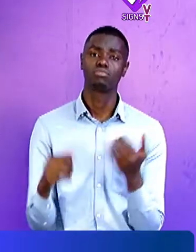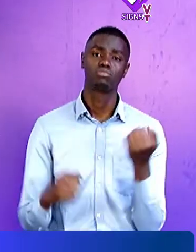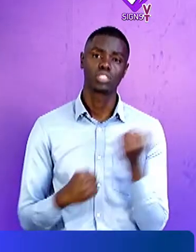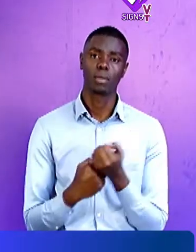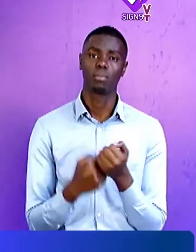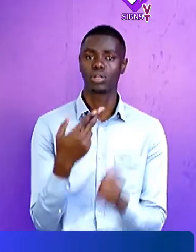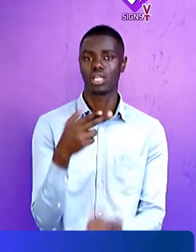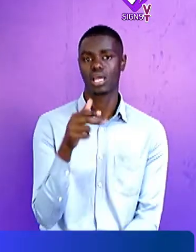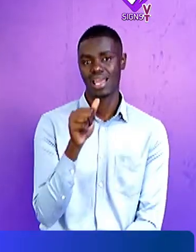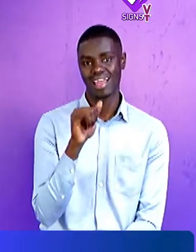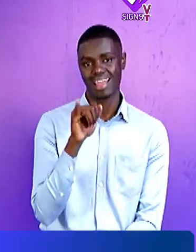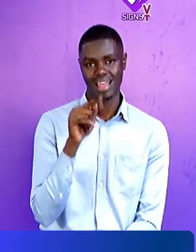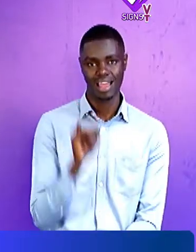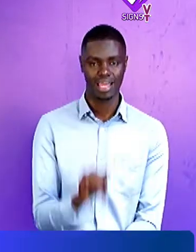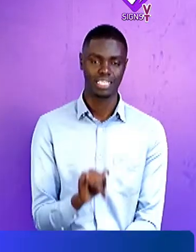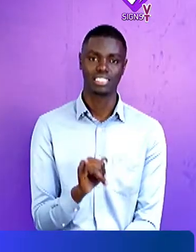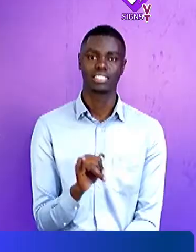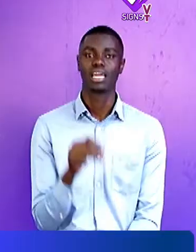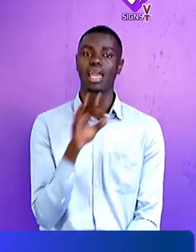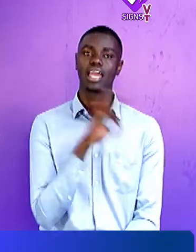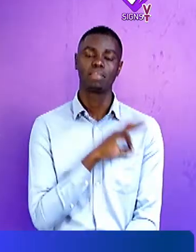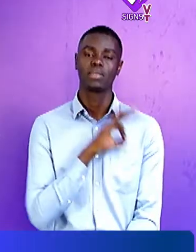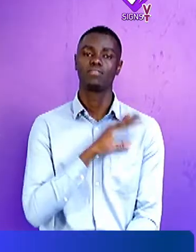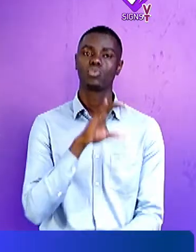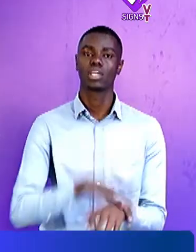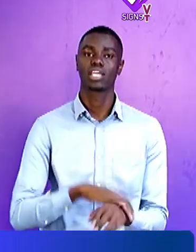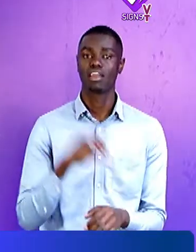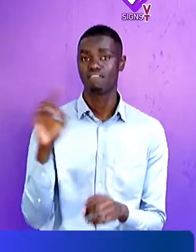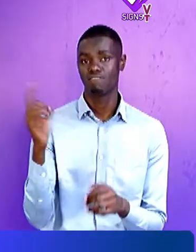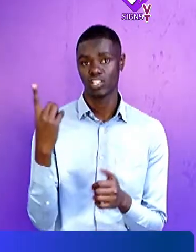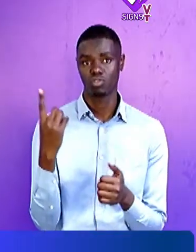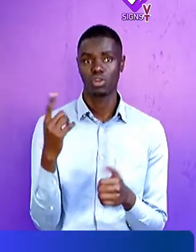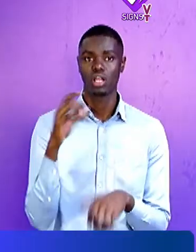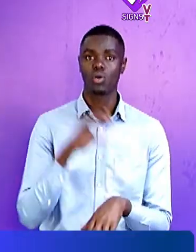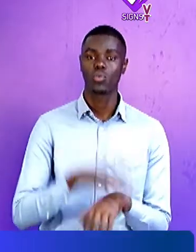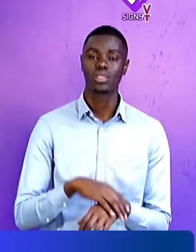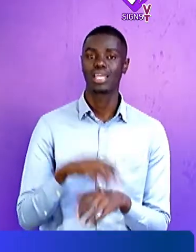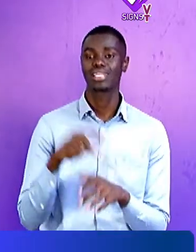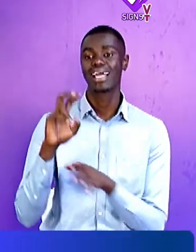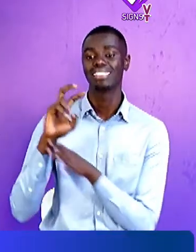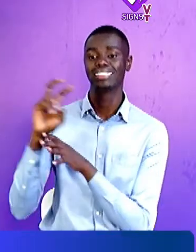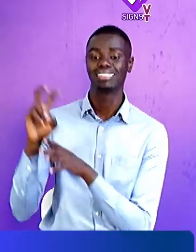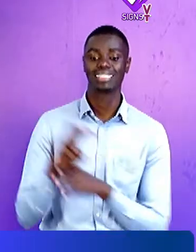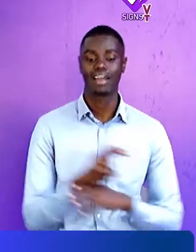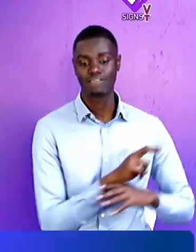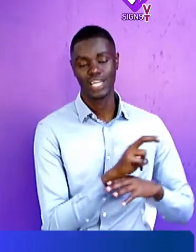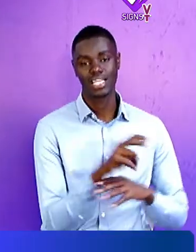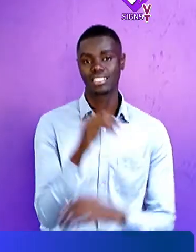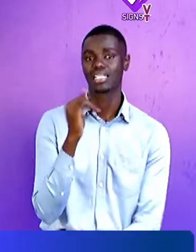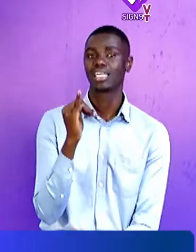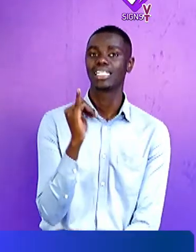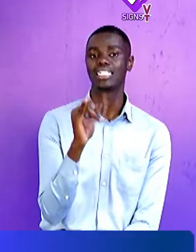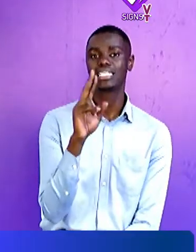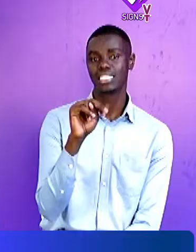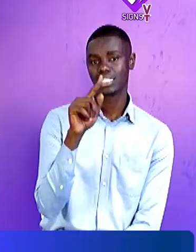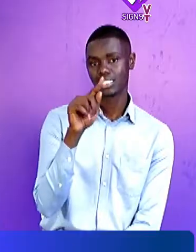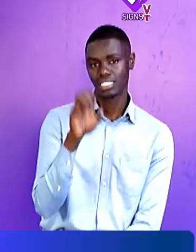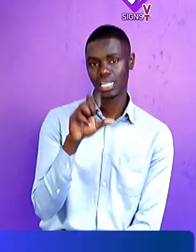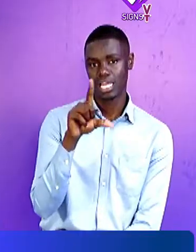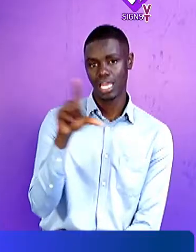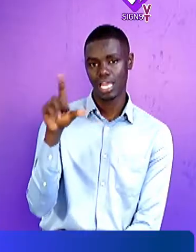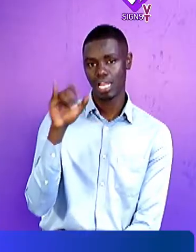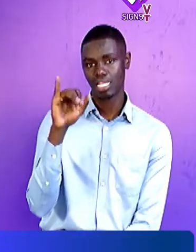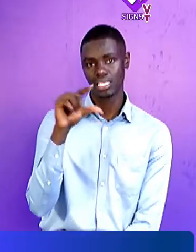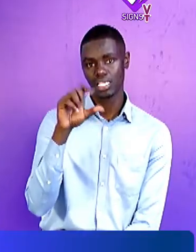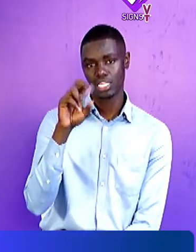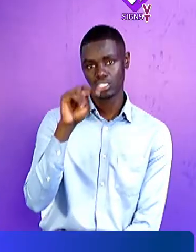Haiti, isn't it? And the benefits we're getting, first of all, we get surveillance, Yeah. intelligence, isn't Yeah. it? Anybody giving